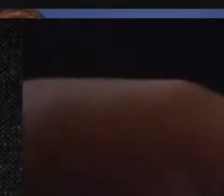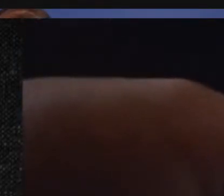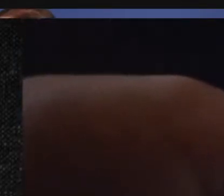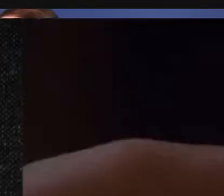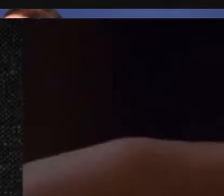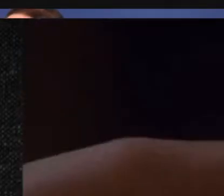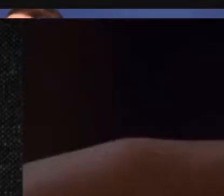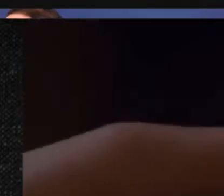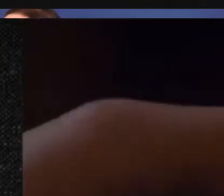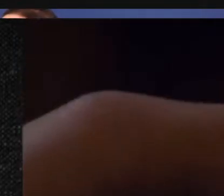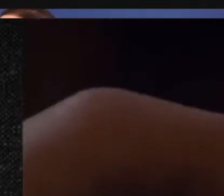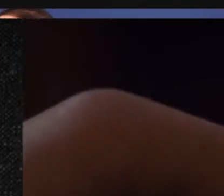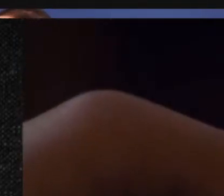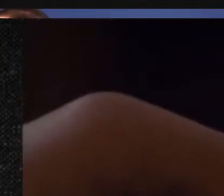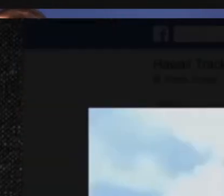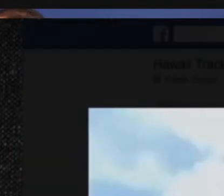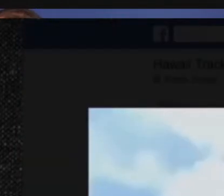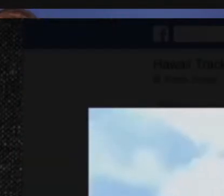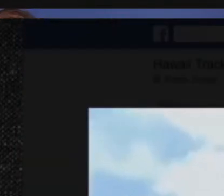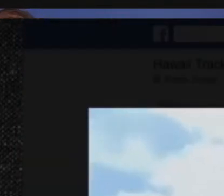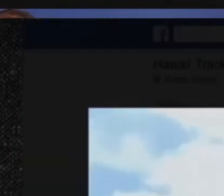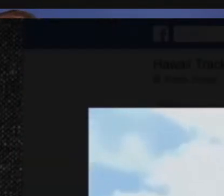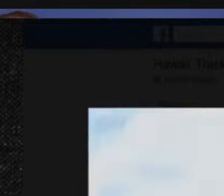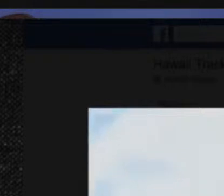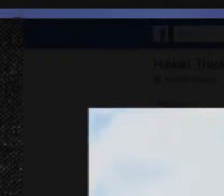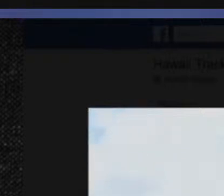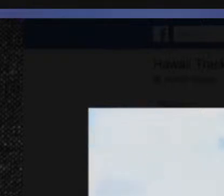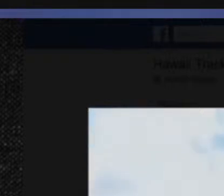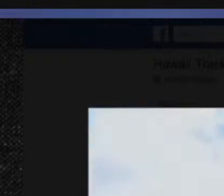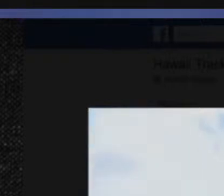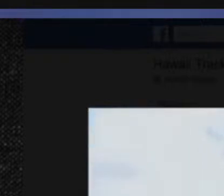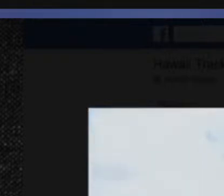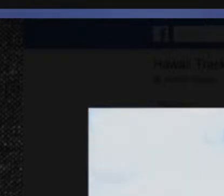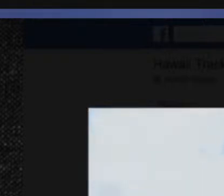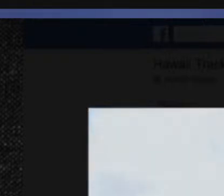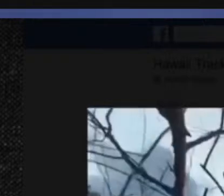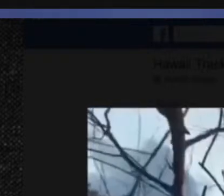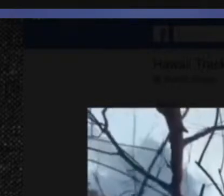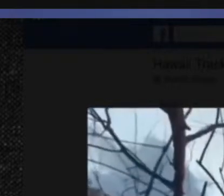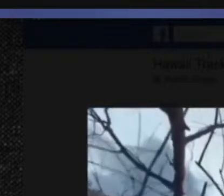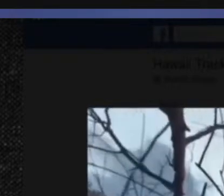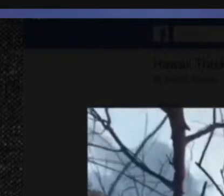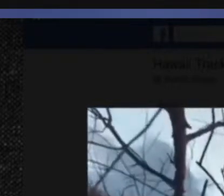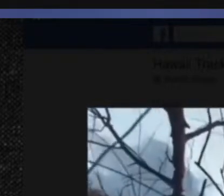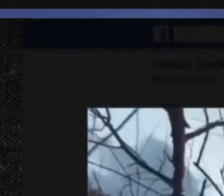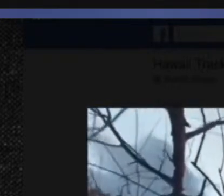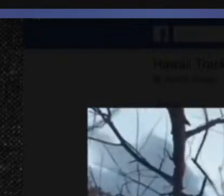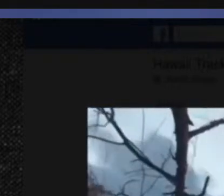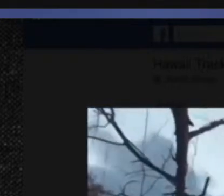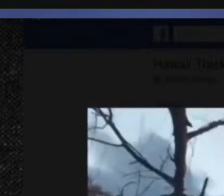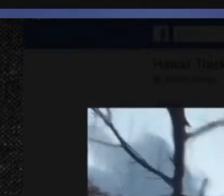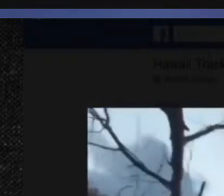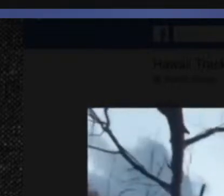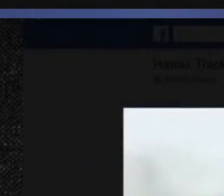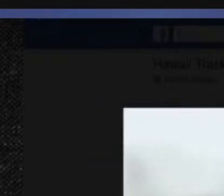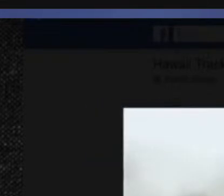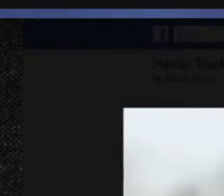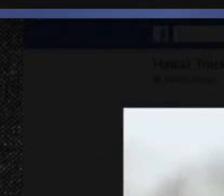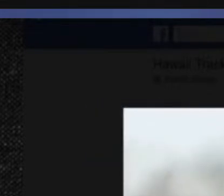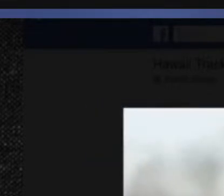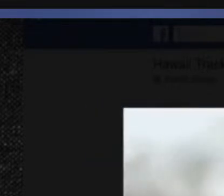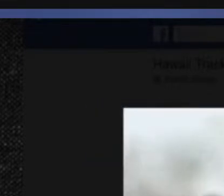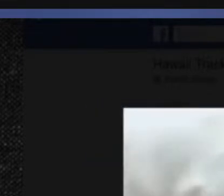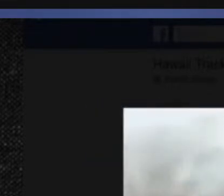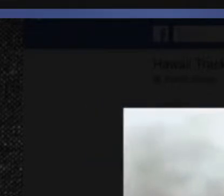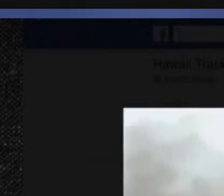get their questions answered. Hey, how's it going? We're live. This is Fissure 20. We had hundreds of people all throughout the